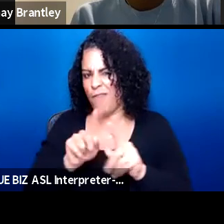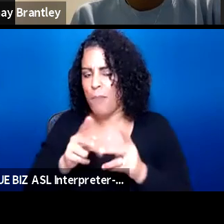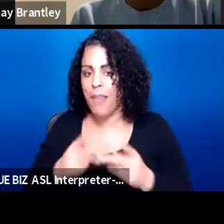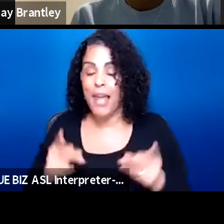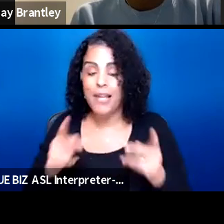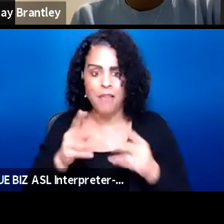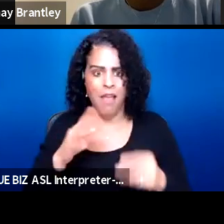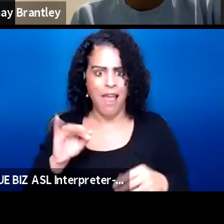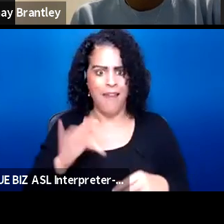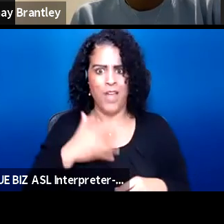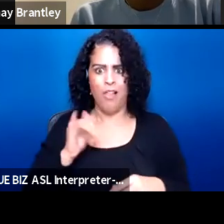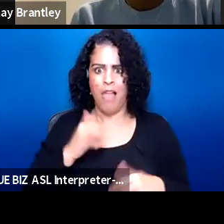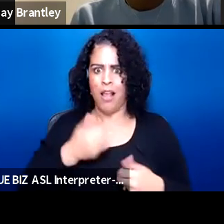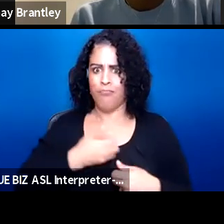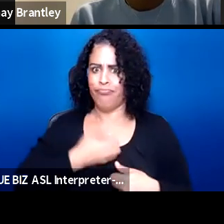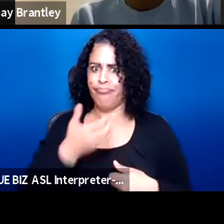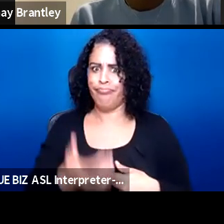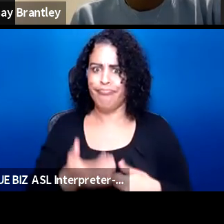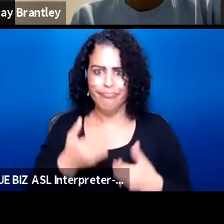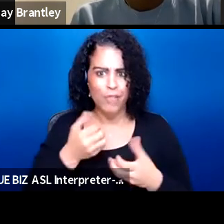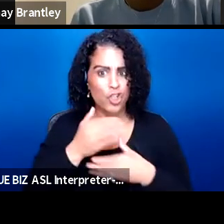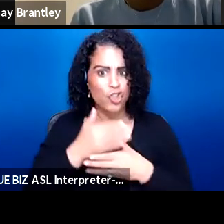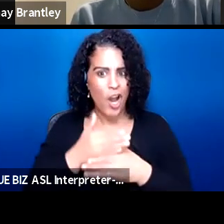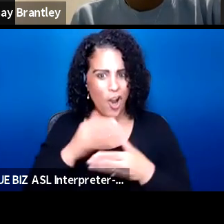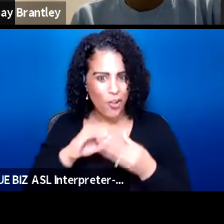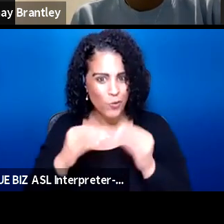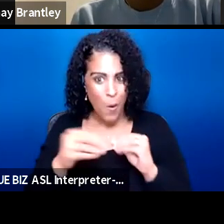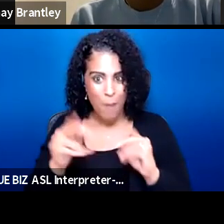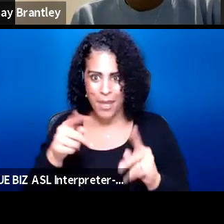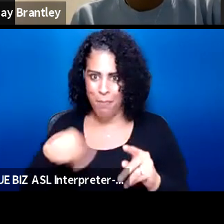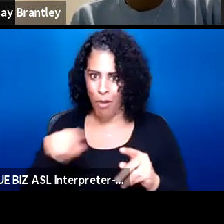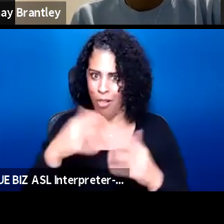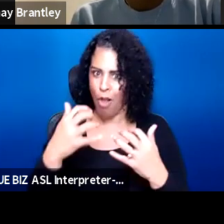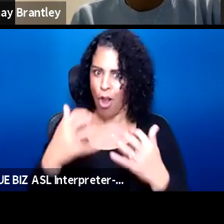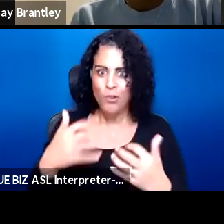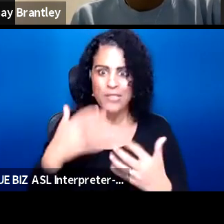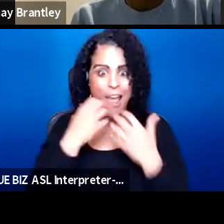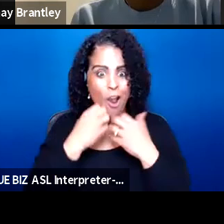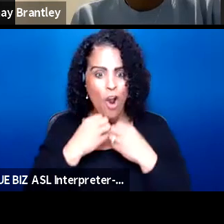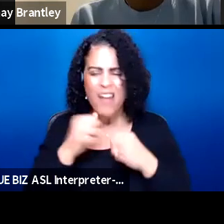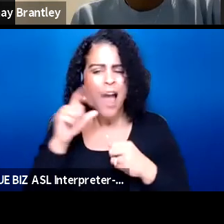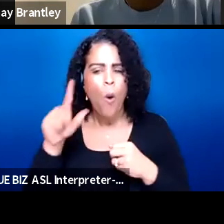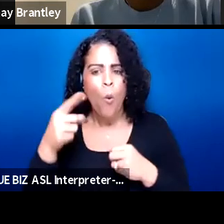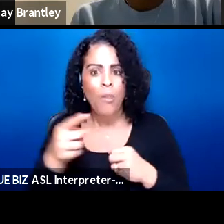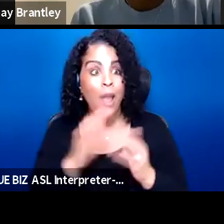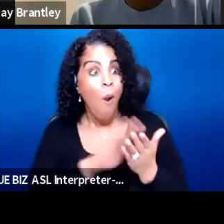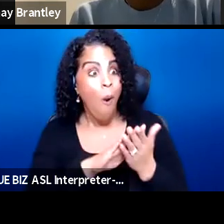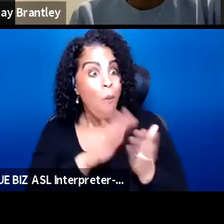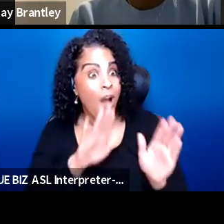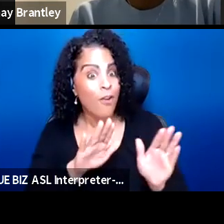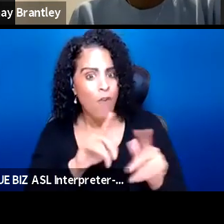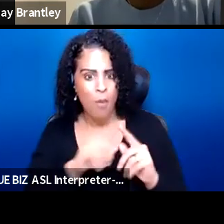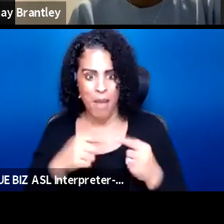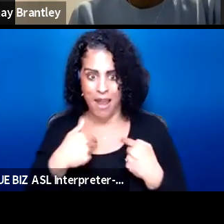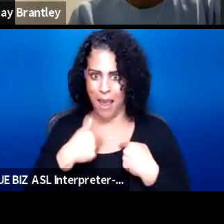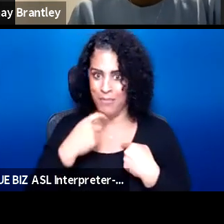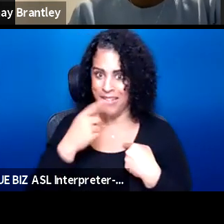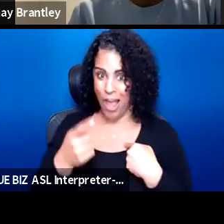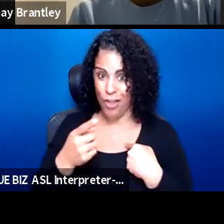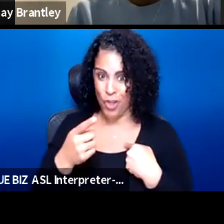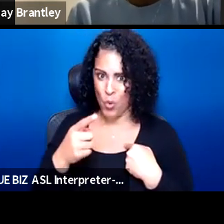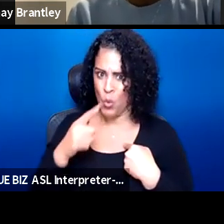feel like I'm sharing my story with people who care about it, you know, who are not just, oh, that was wonderful, even though I'm over here telling you some